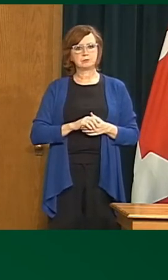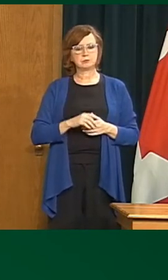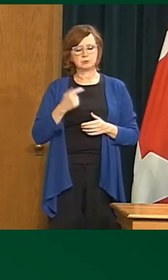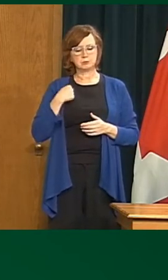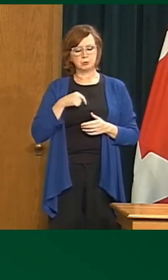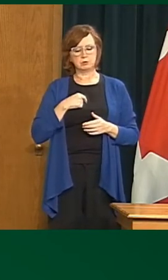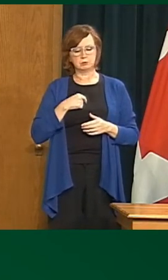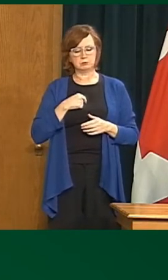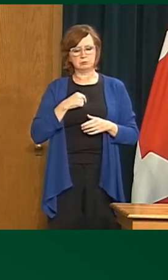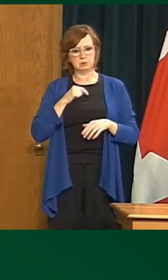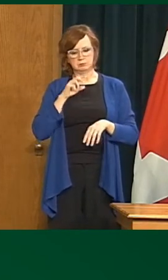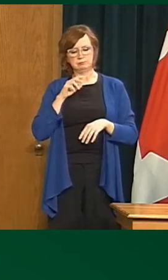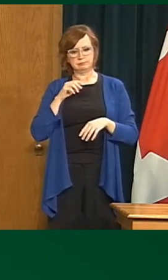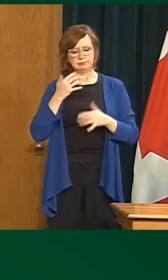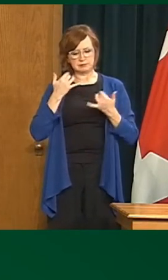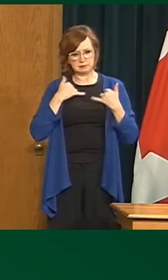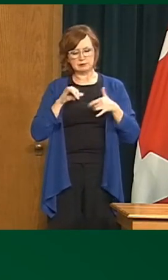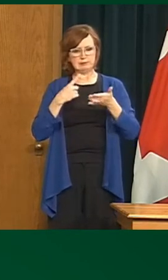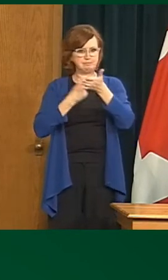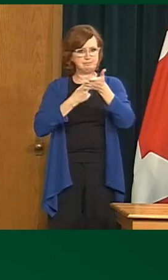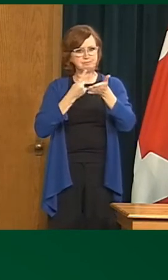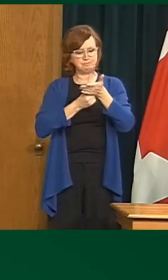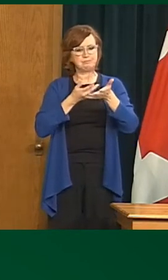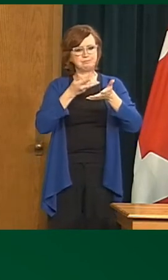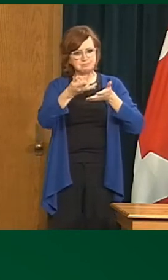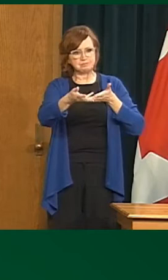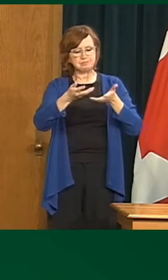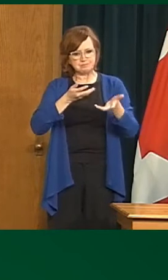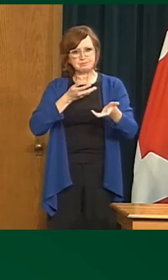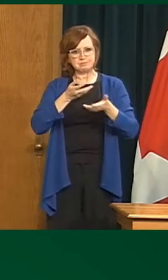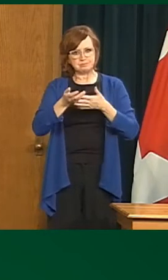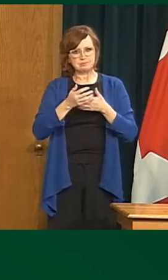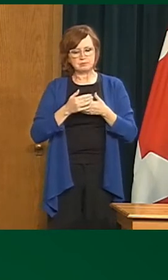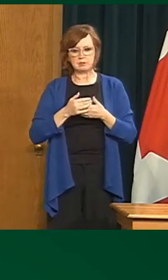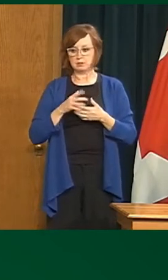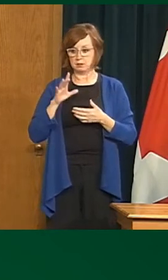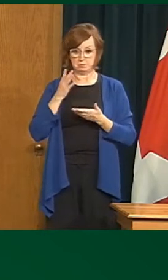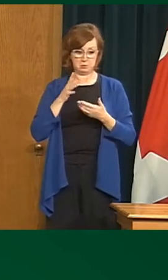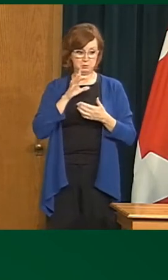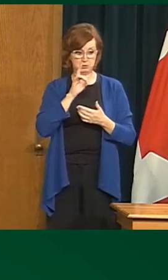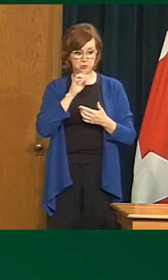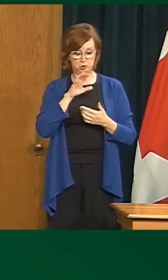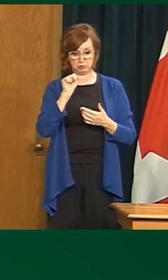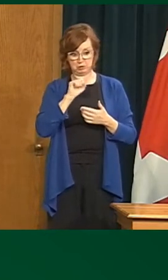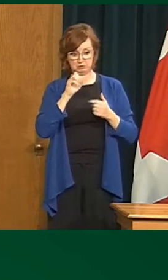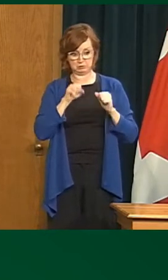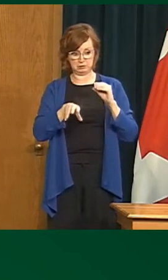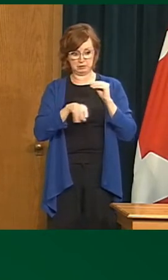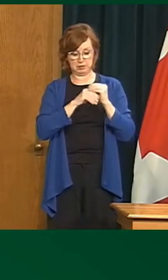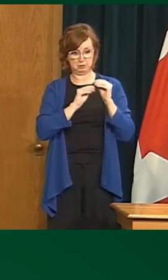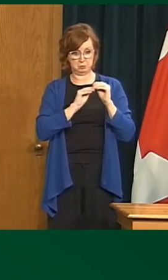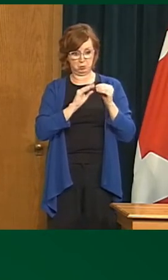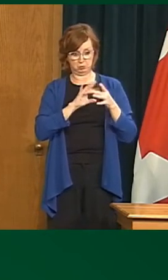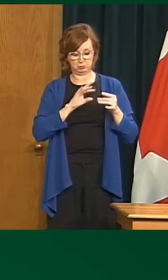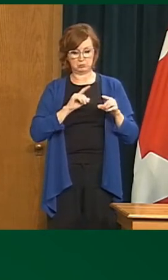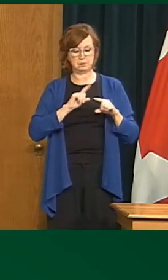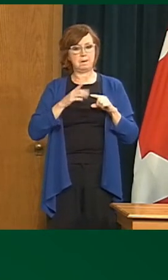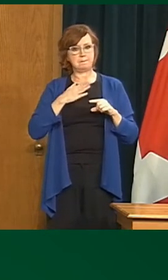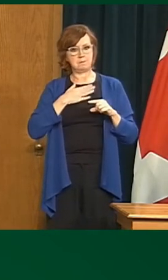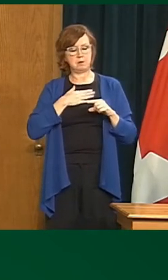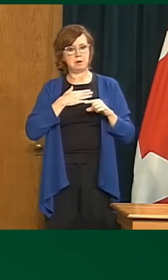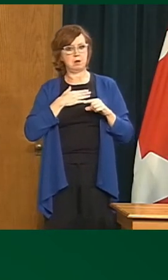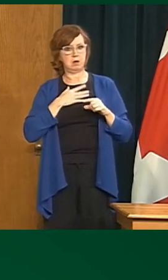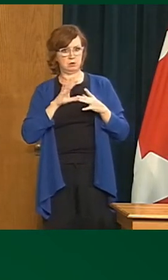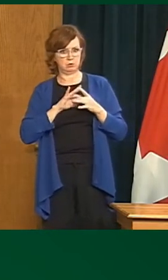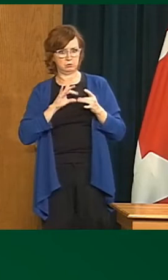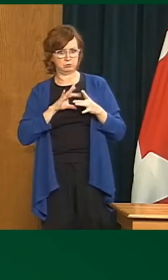conversations ongoing with respect to all of our public health orders, but in particular in the, and Dr. Shahab may have a little more to add to this,